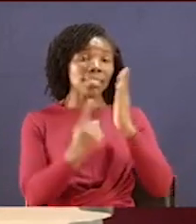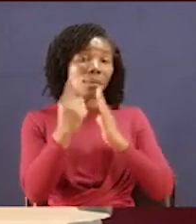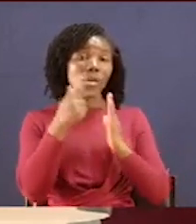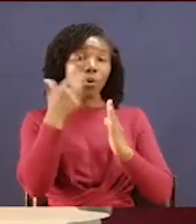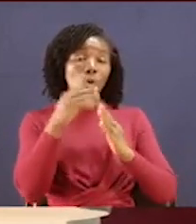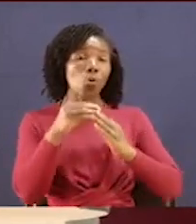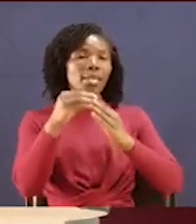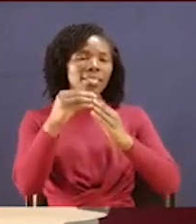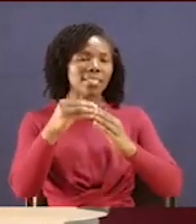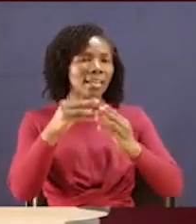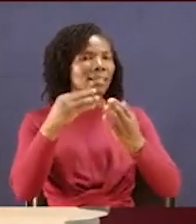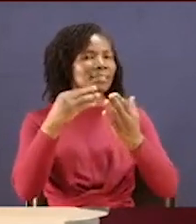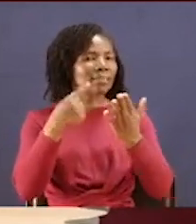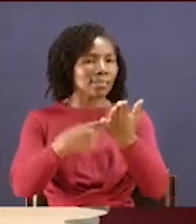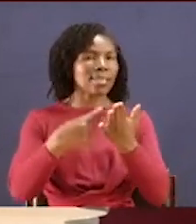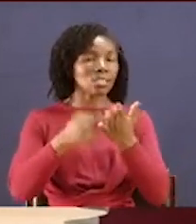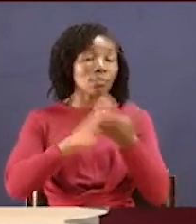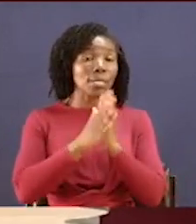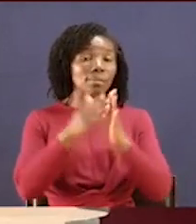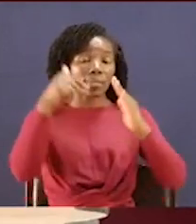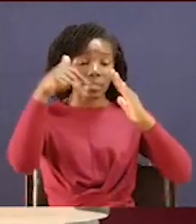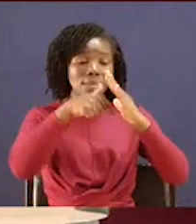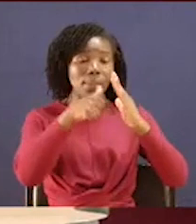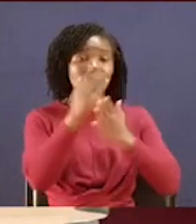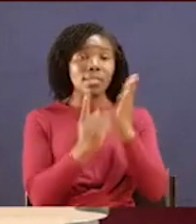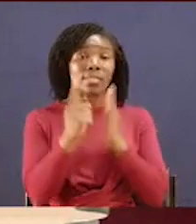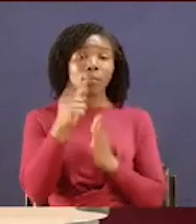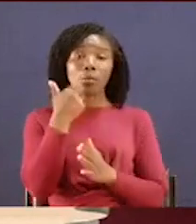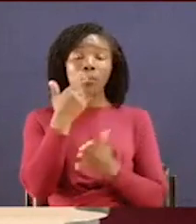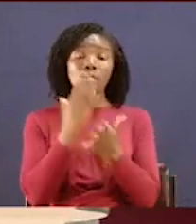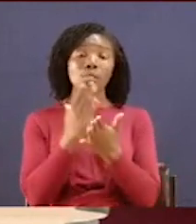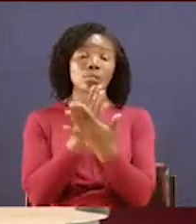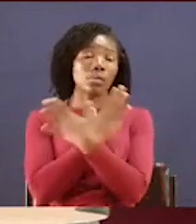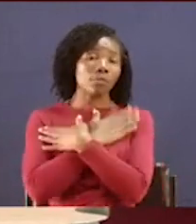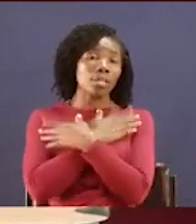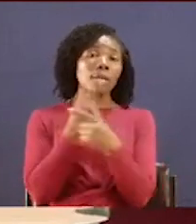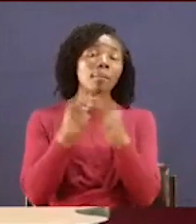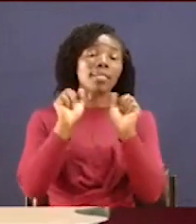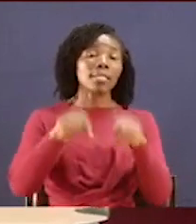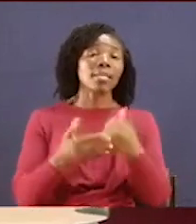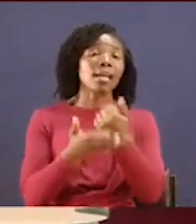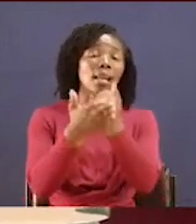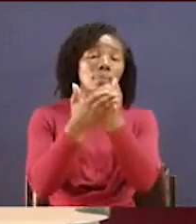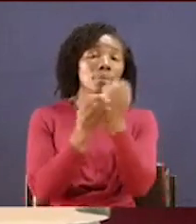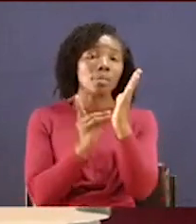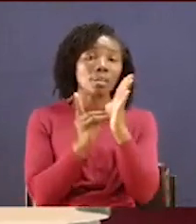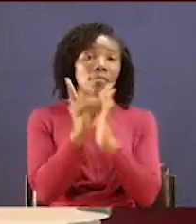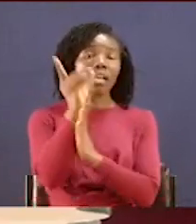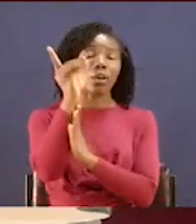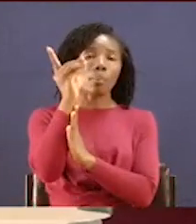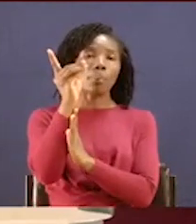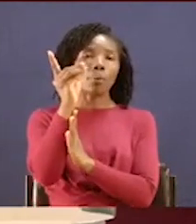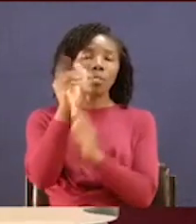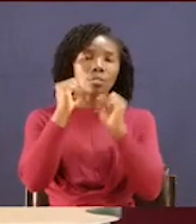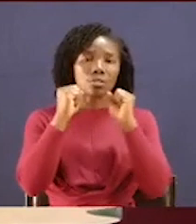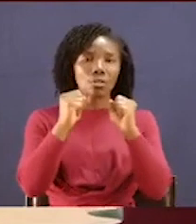deeper. You meet somebody in life who actually, a friend, but they help you develop roots, and they help